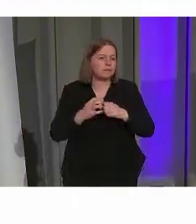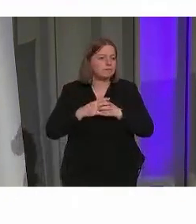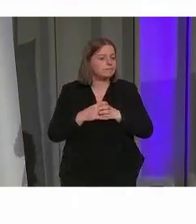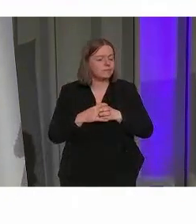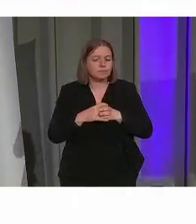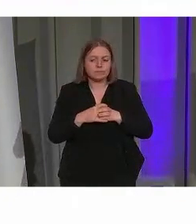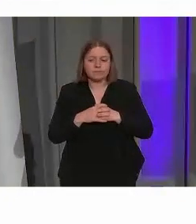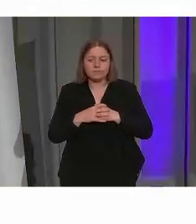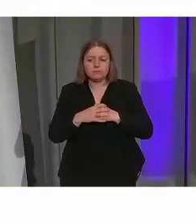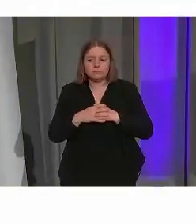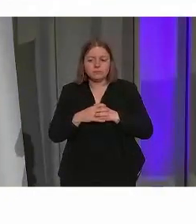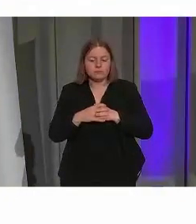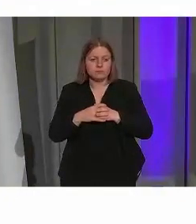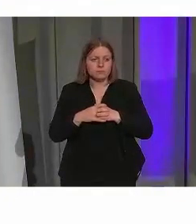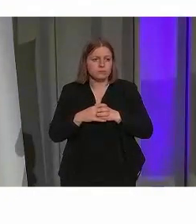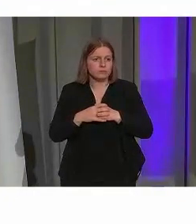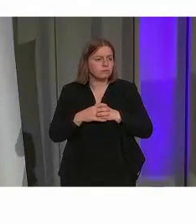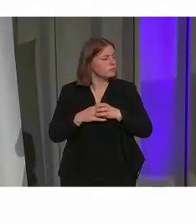Also,